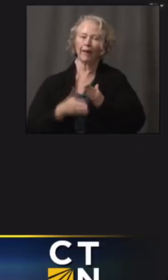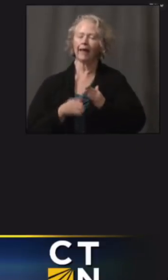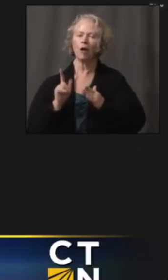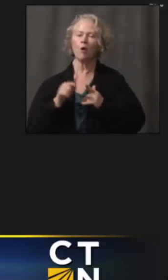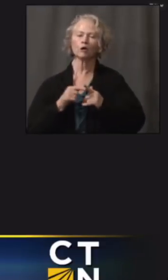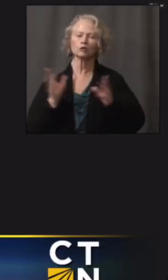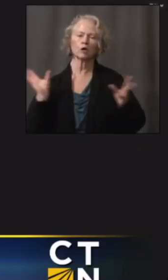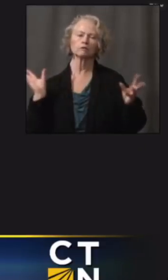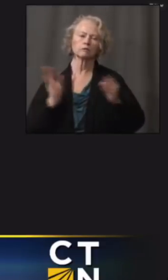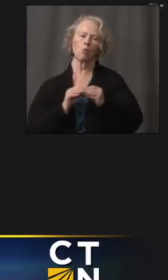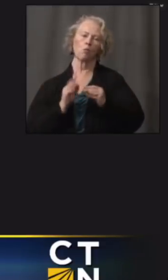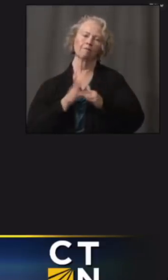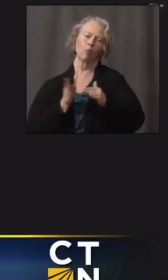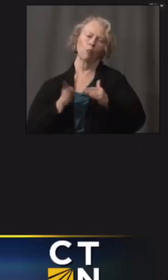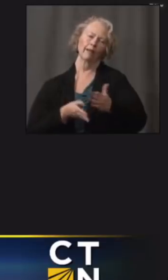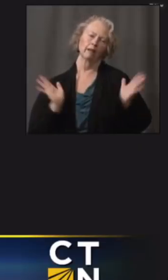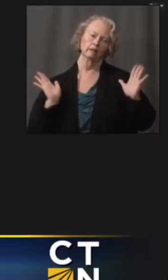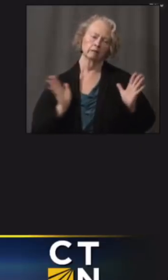total?